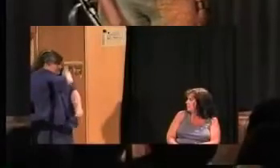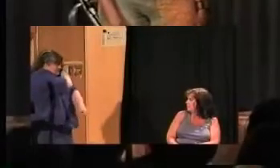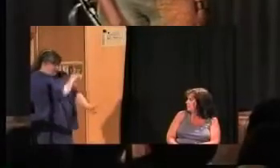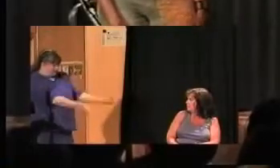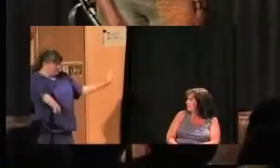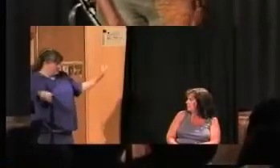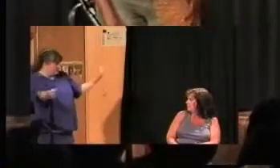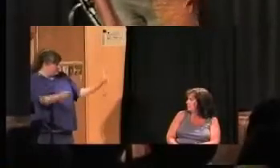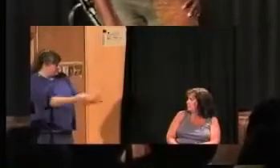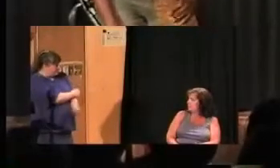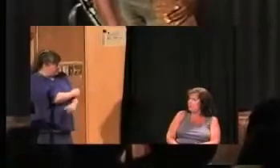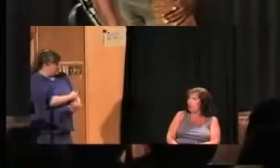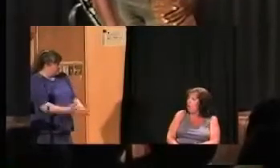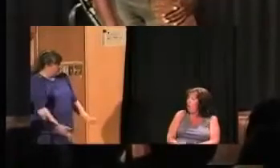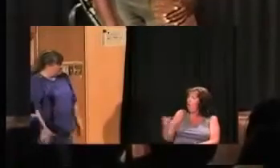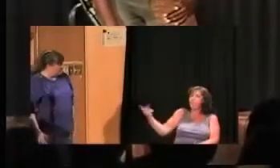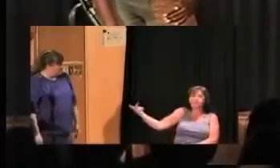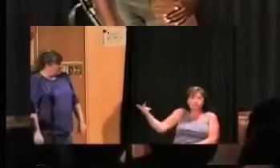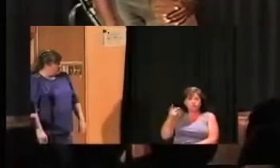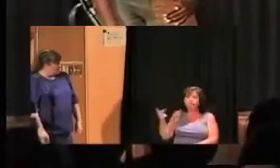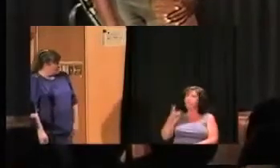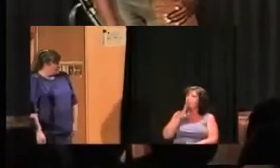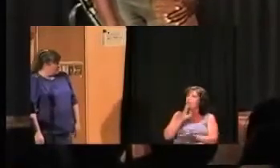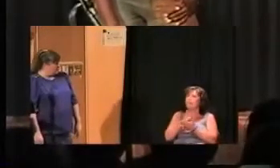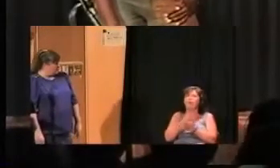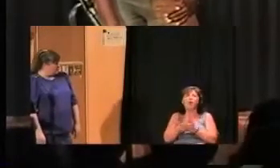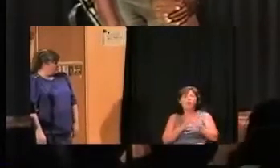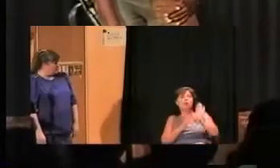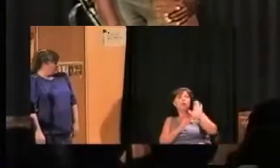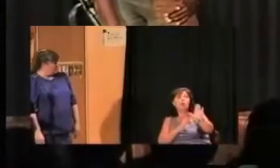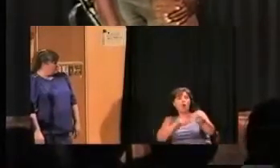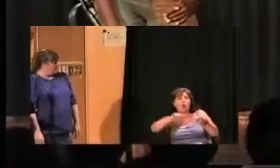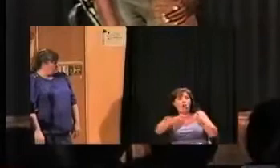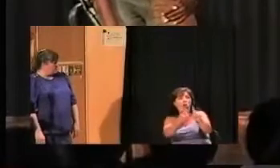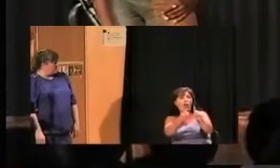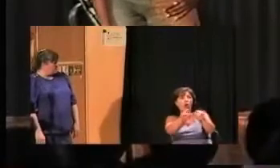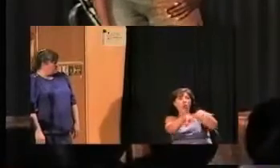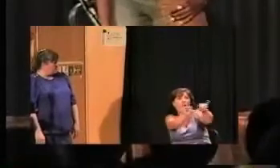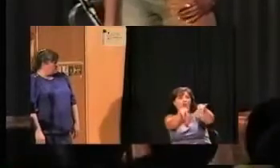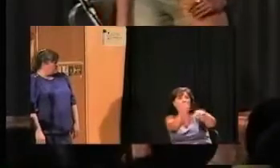No. We're talking about the right to appropriate community-specific slurs.